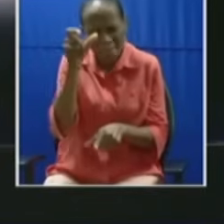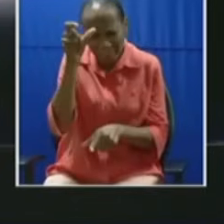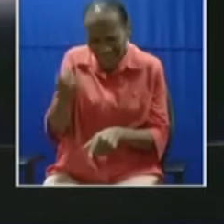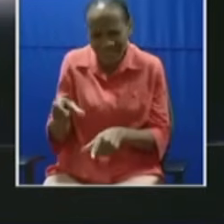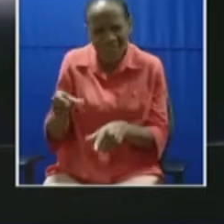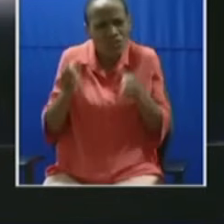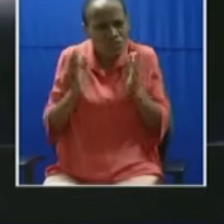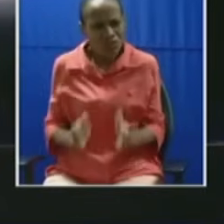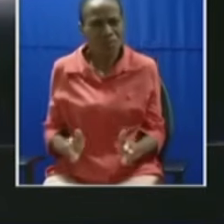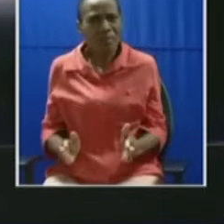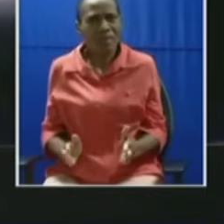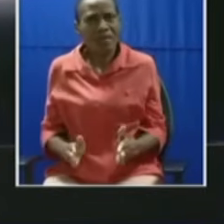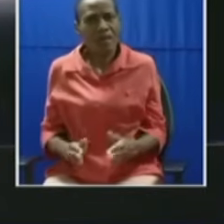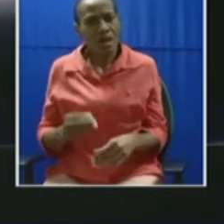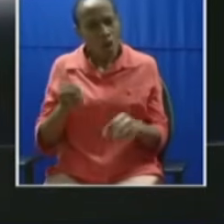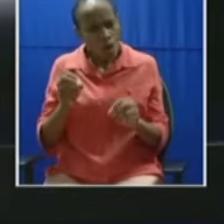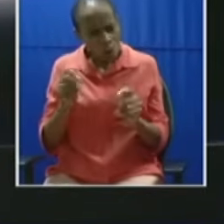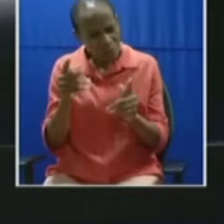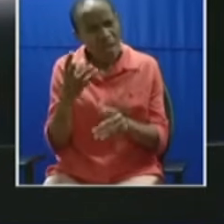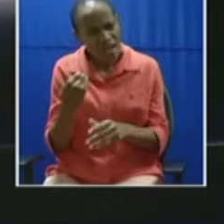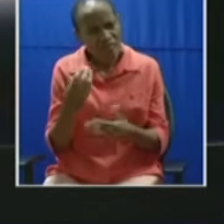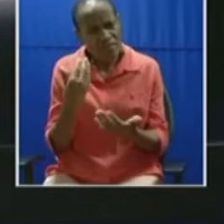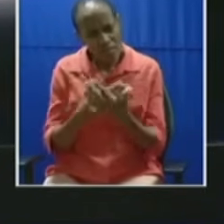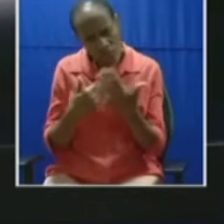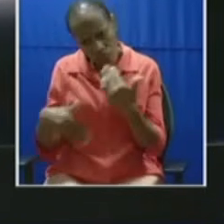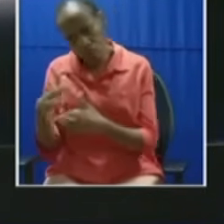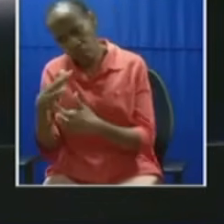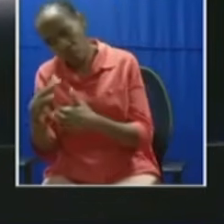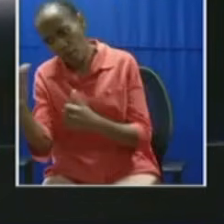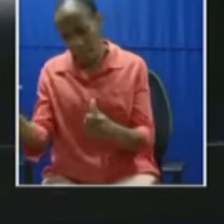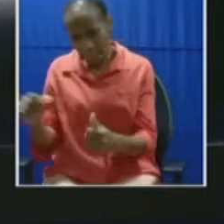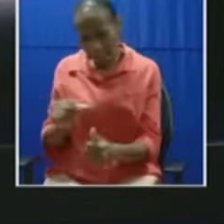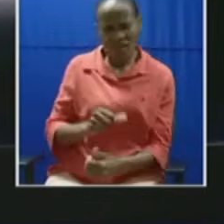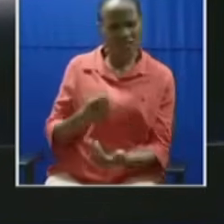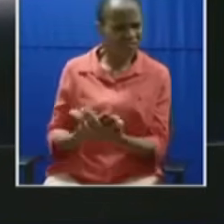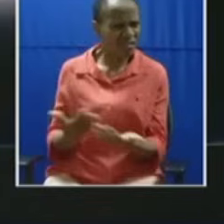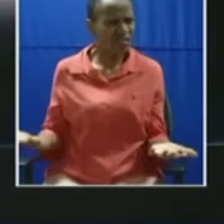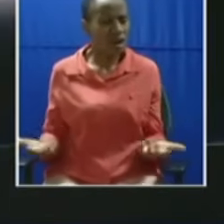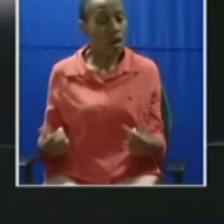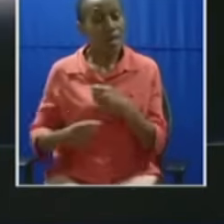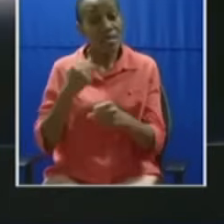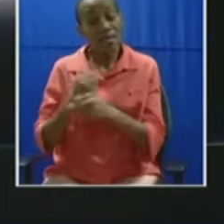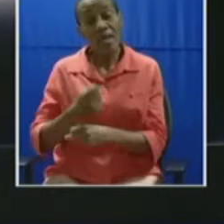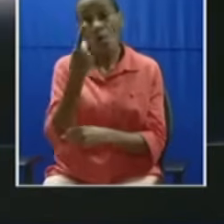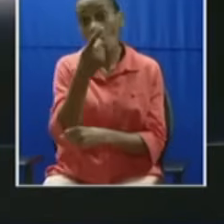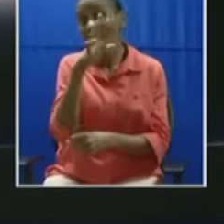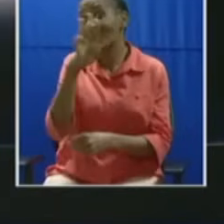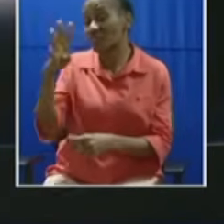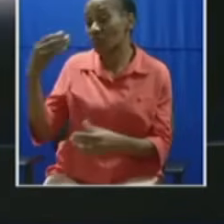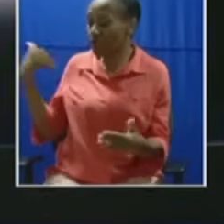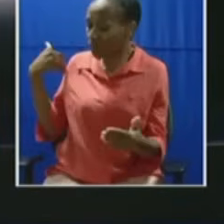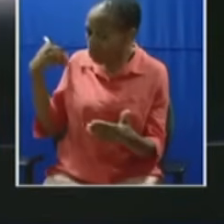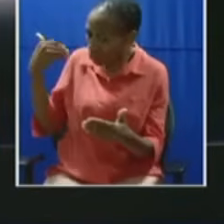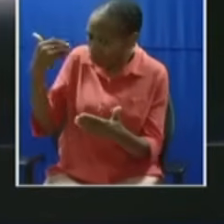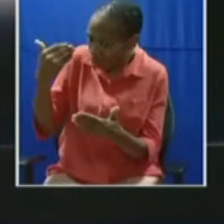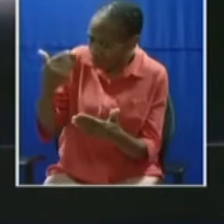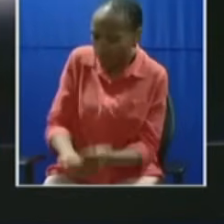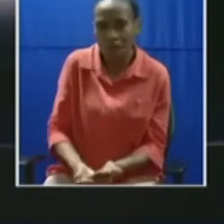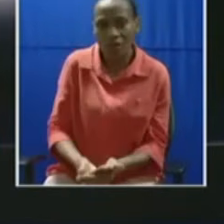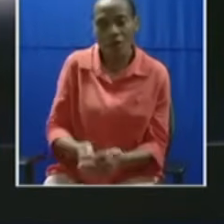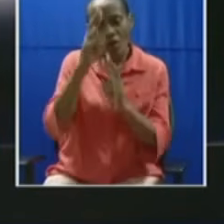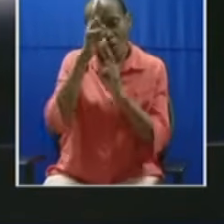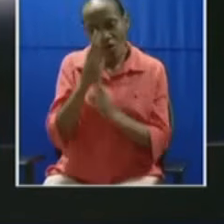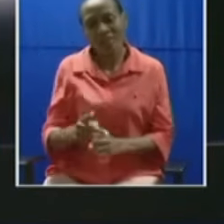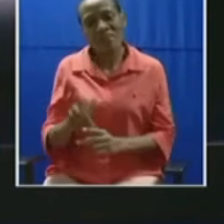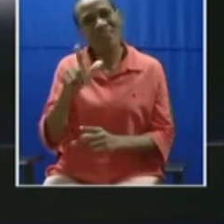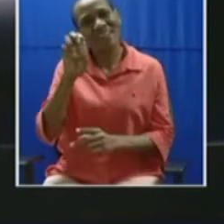They do have a chance to go out and to come back. Since 1994, Honourable Lekota, you and I